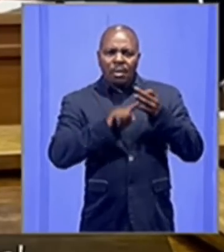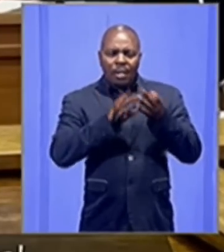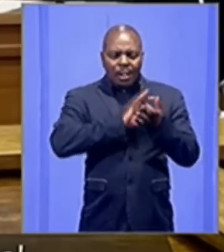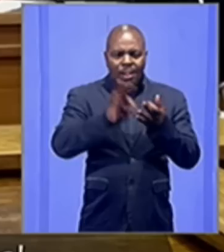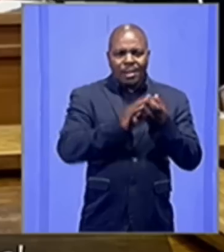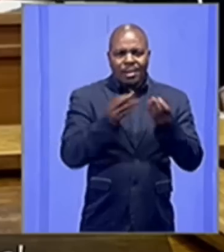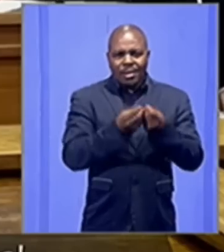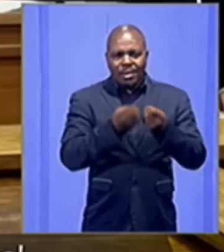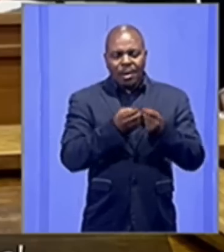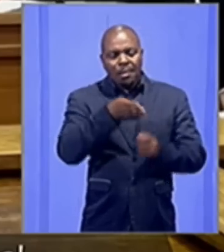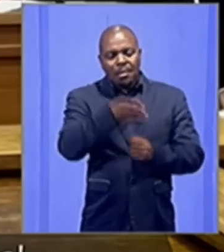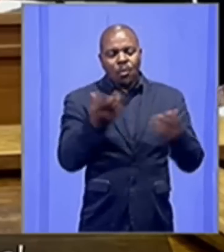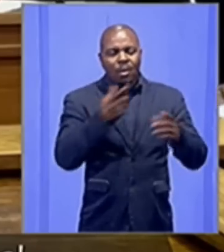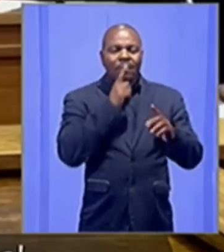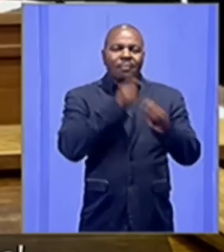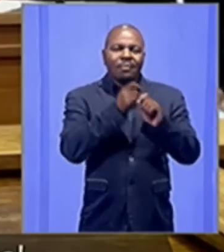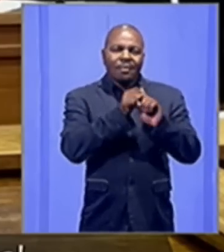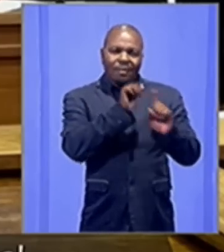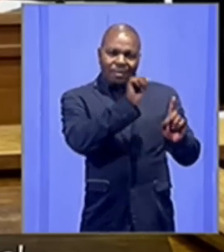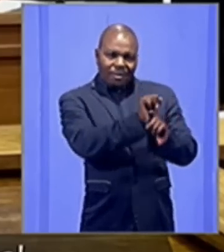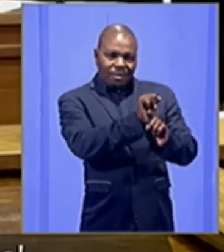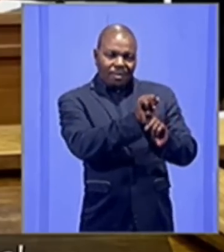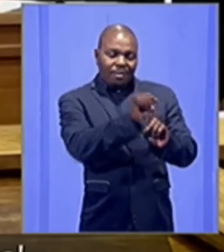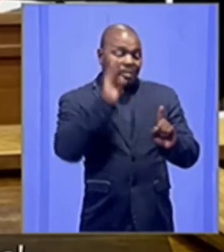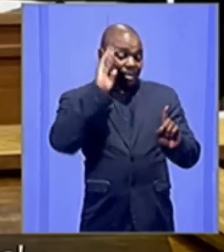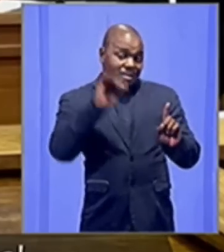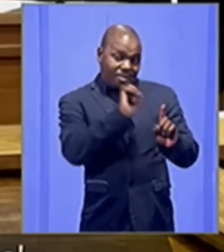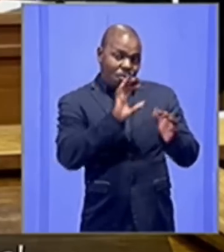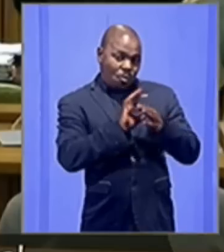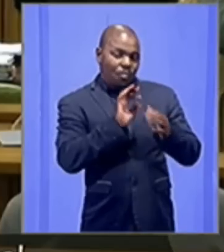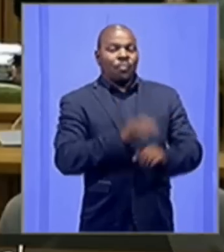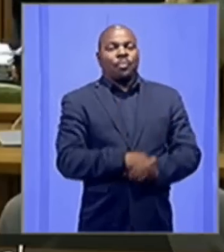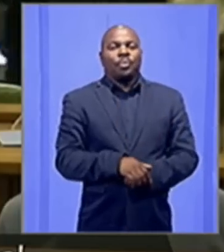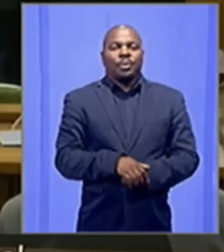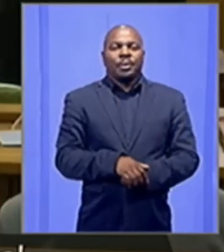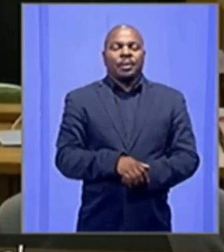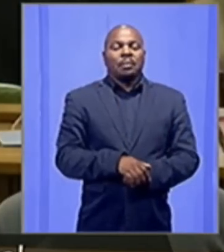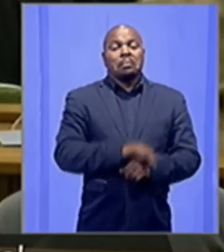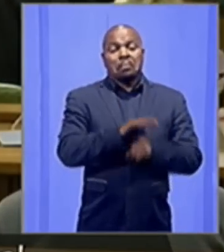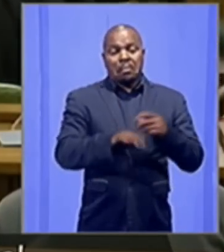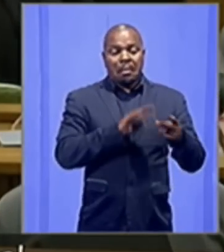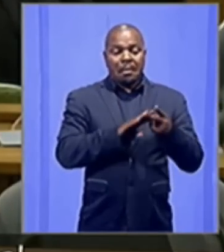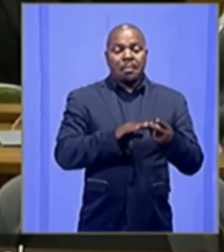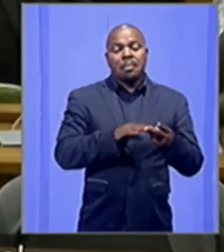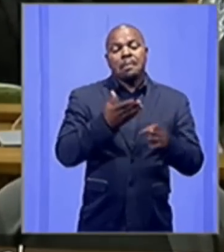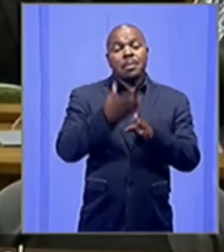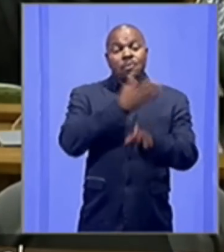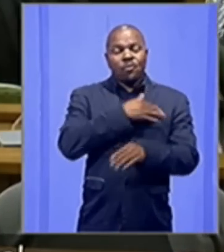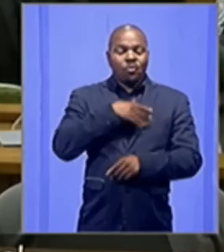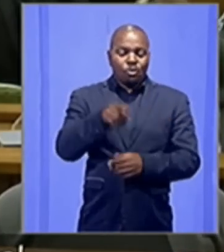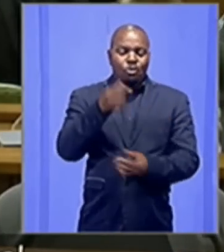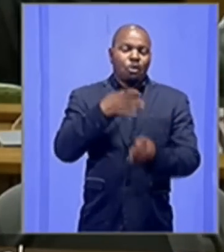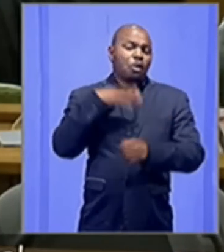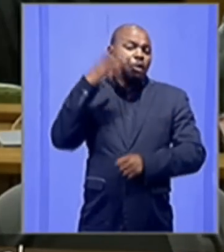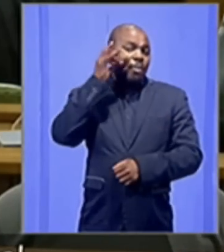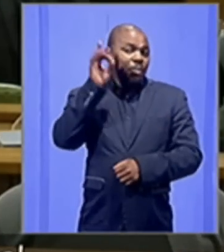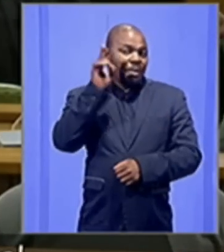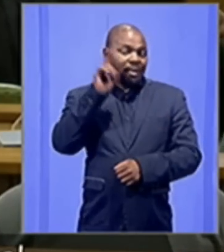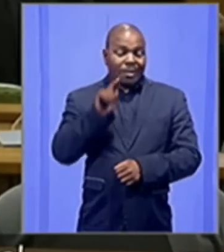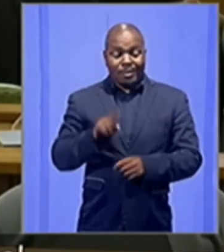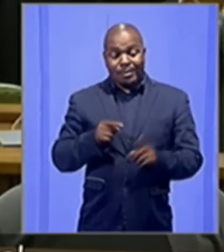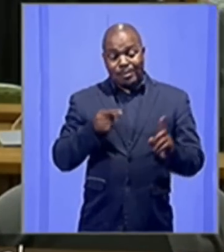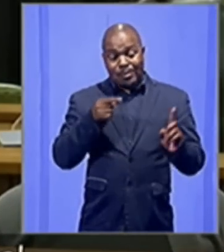hlwekiša ka gare ga mokhukhu mo Sibia a bego a dula gona. Pele ga mo kgoro e kwele gore Sibia yo a ilego